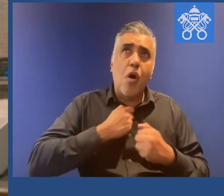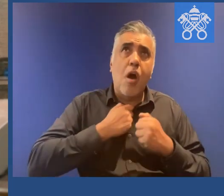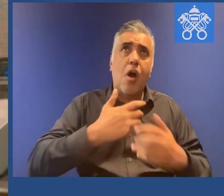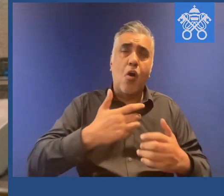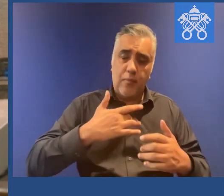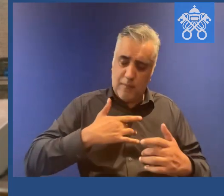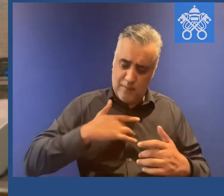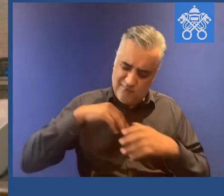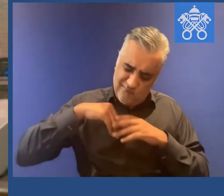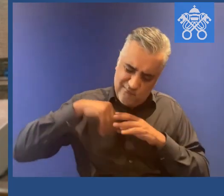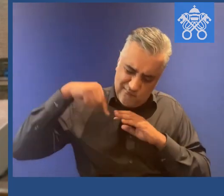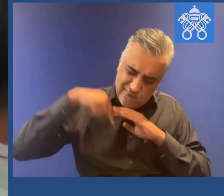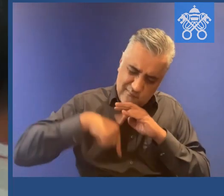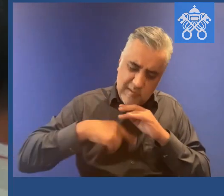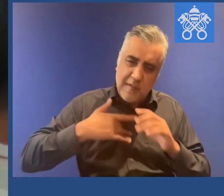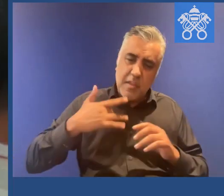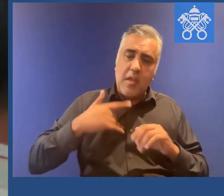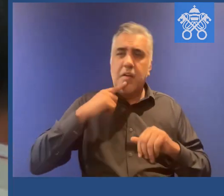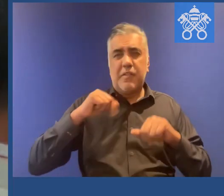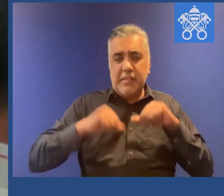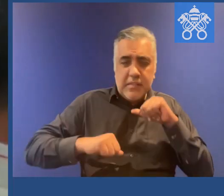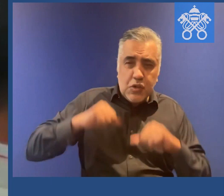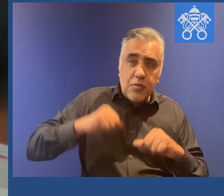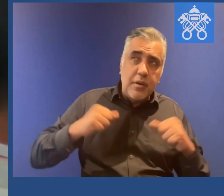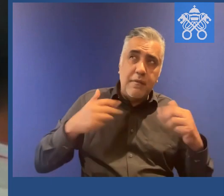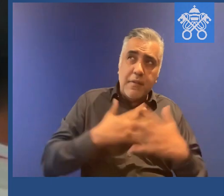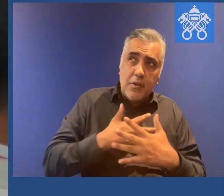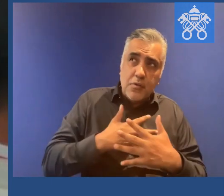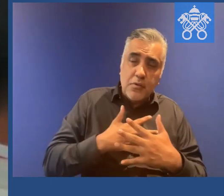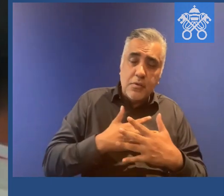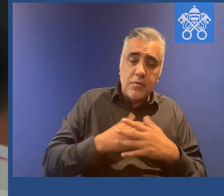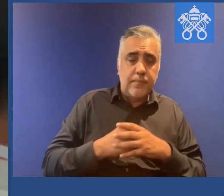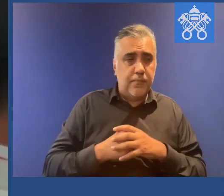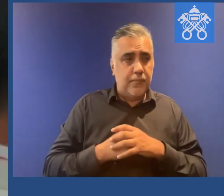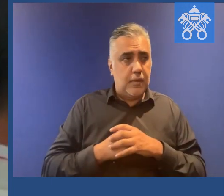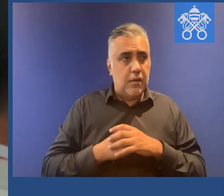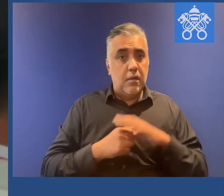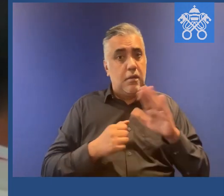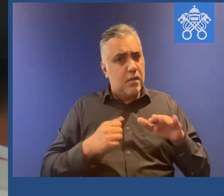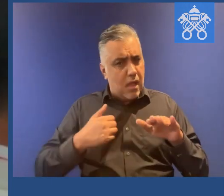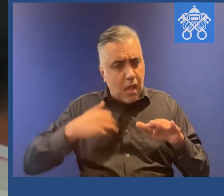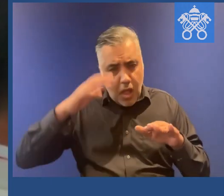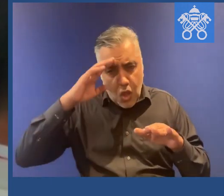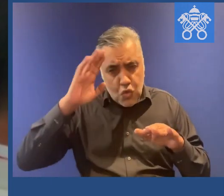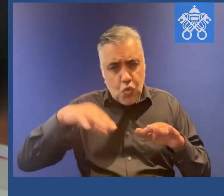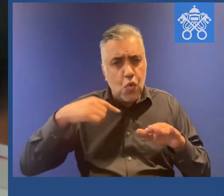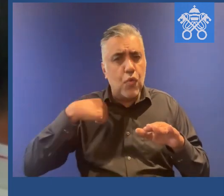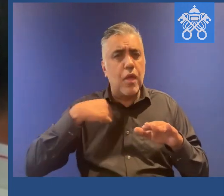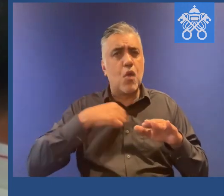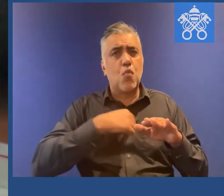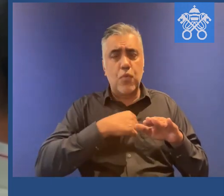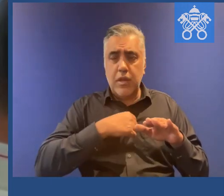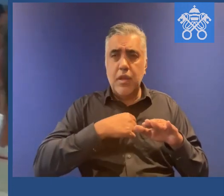innermost feelings of insecurity and fears. I know that we find